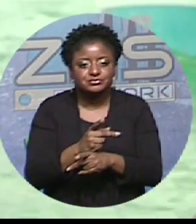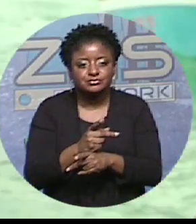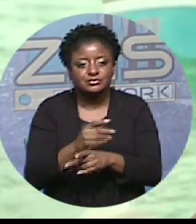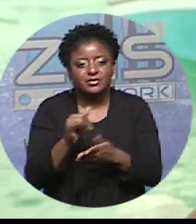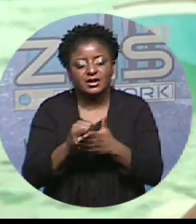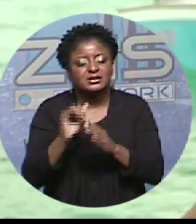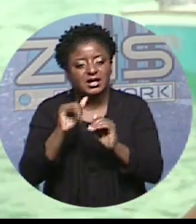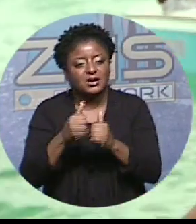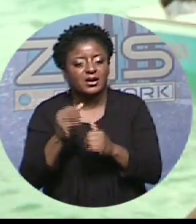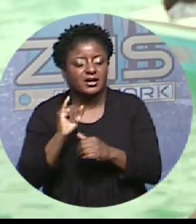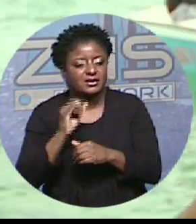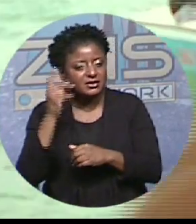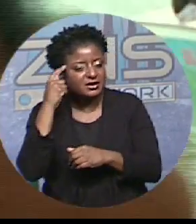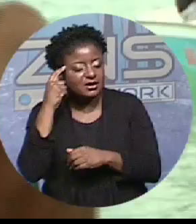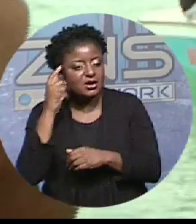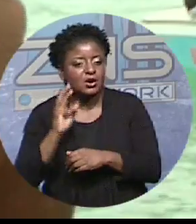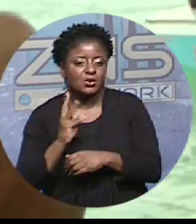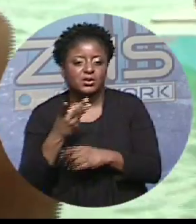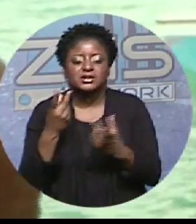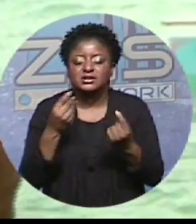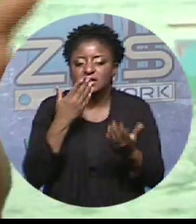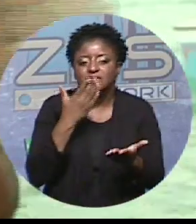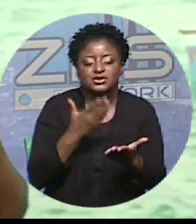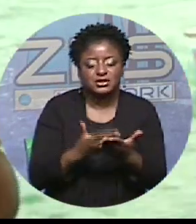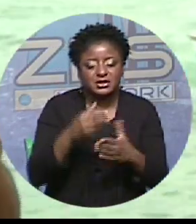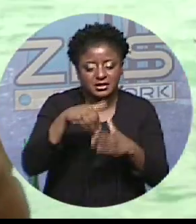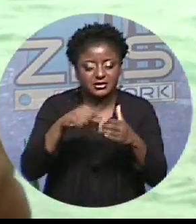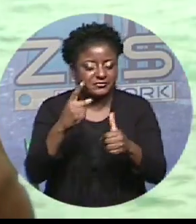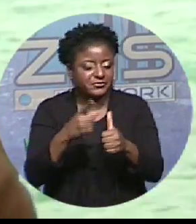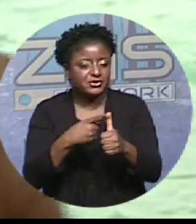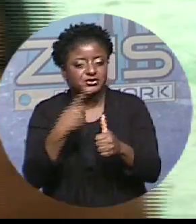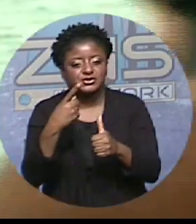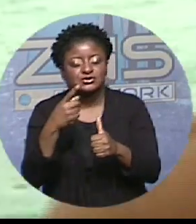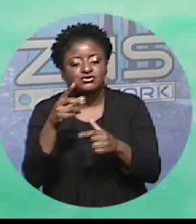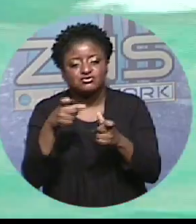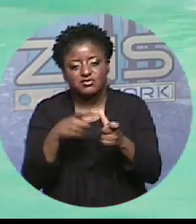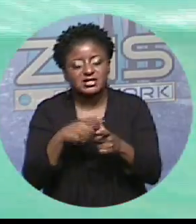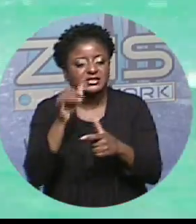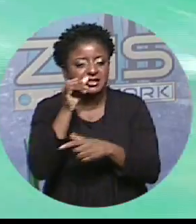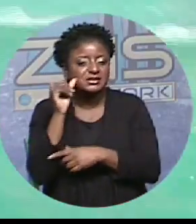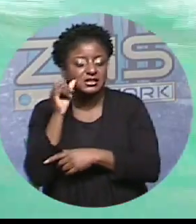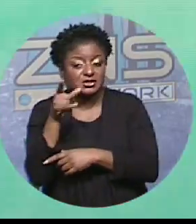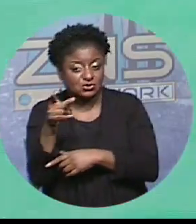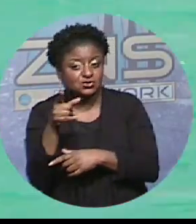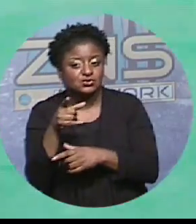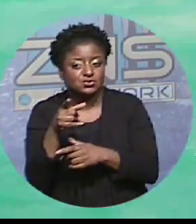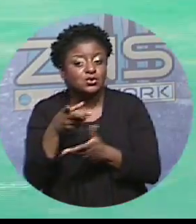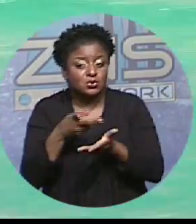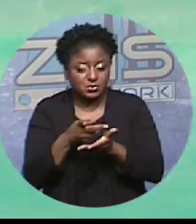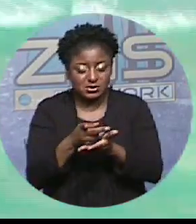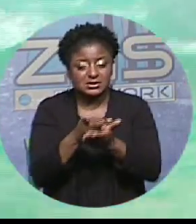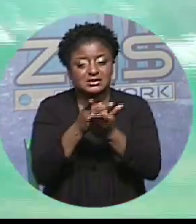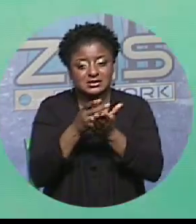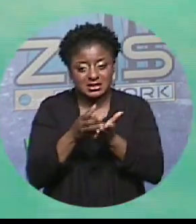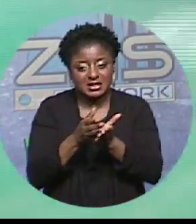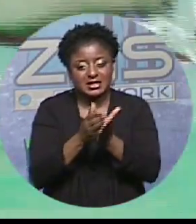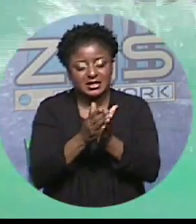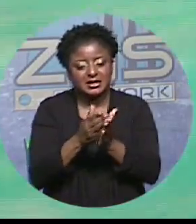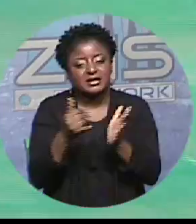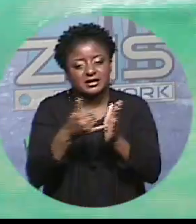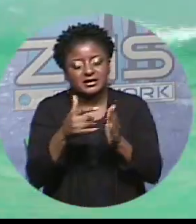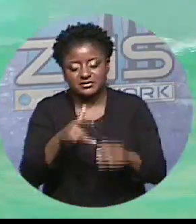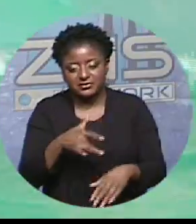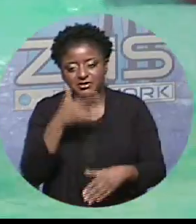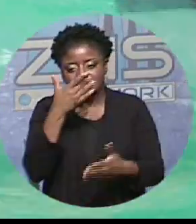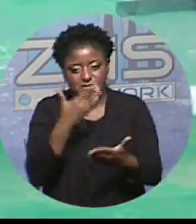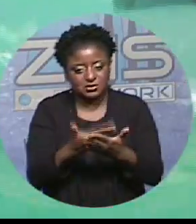I think we did good. But in the first race yesterday, boy, you were sailing. So, I feel good that